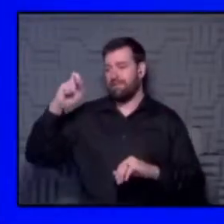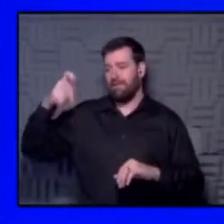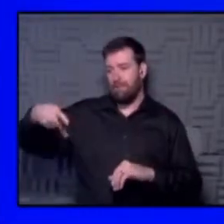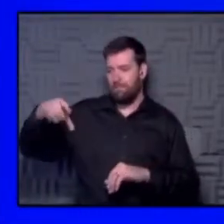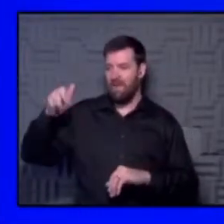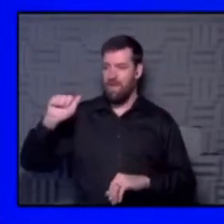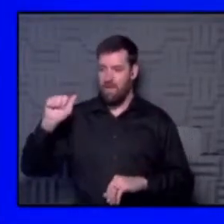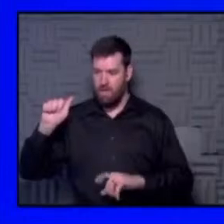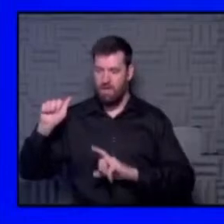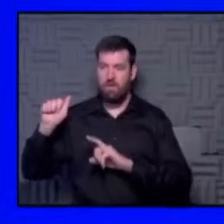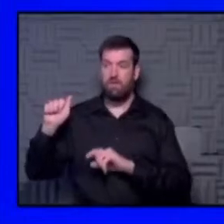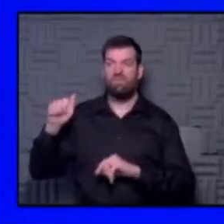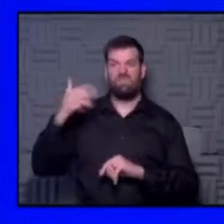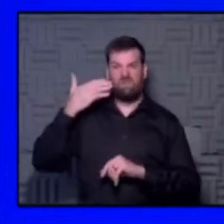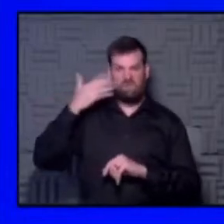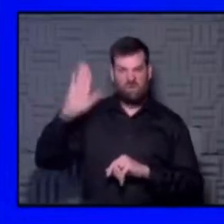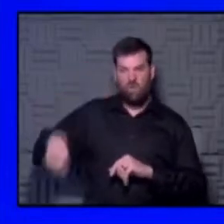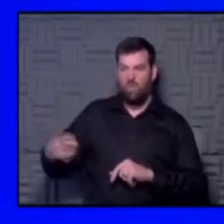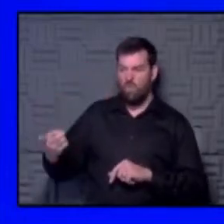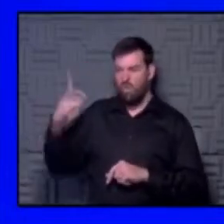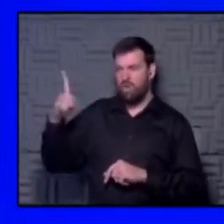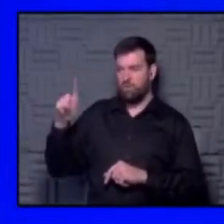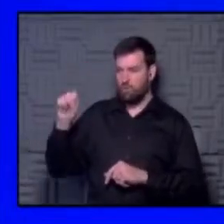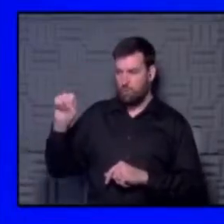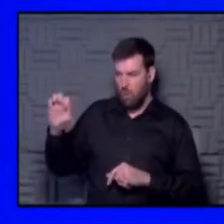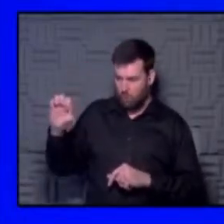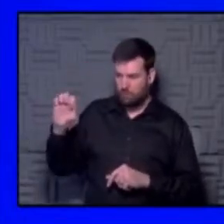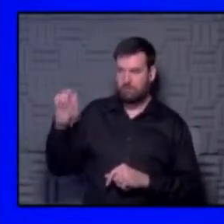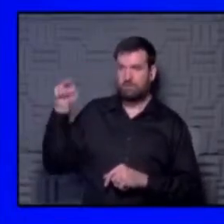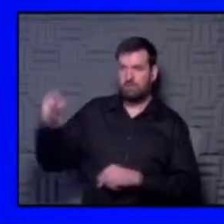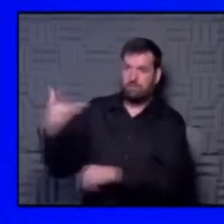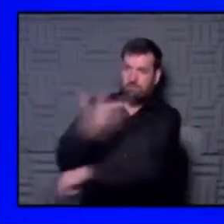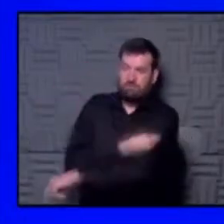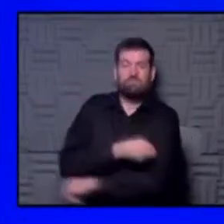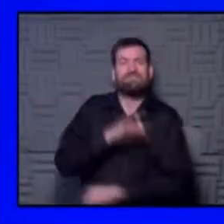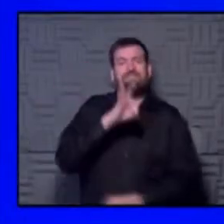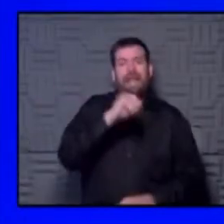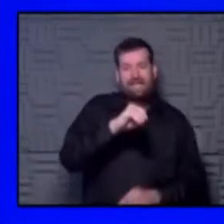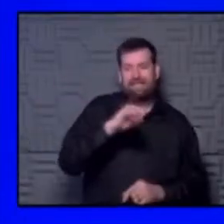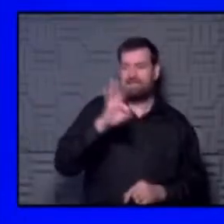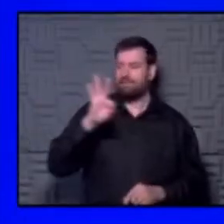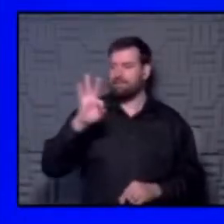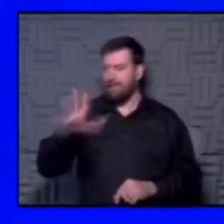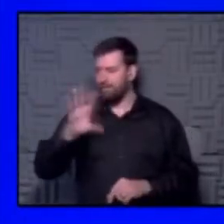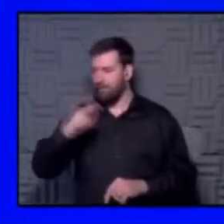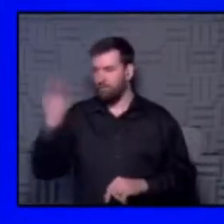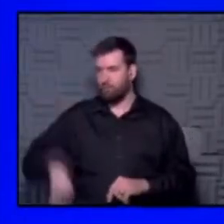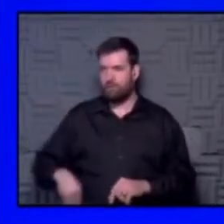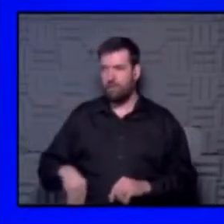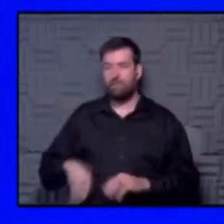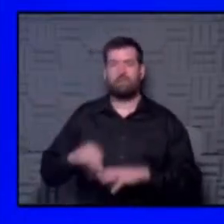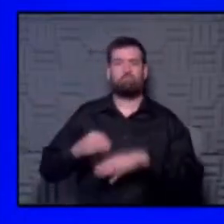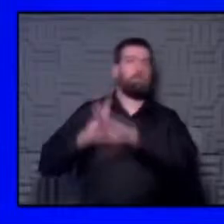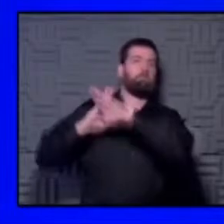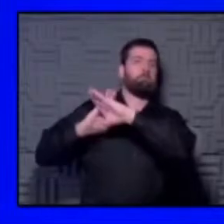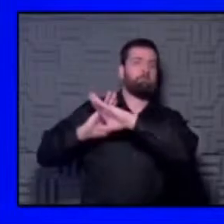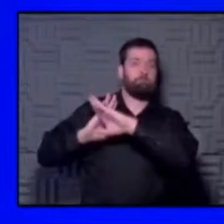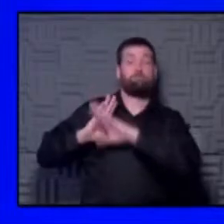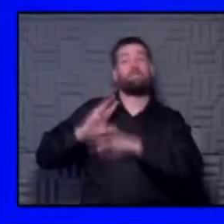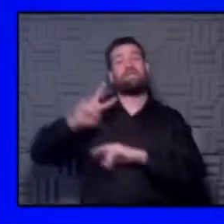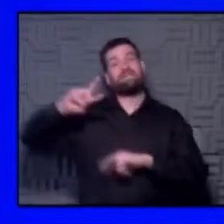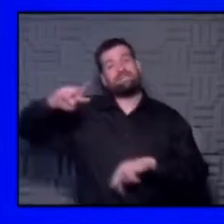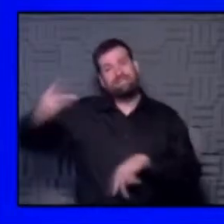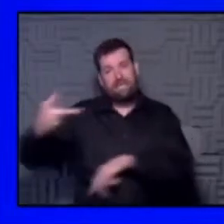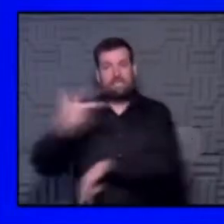where we know that after one dose of hepatitis A vaccine, 90 to 95% of the people get immunity. There is a second